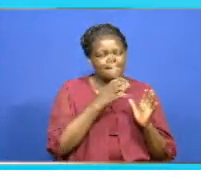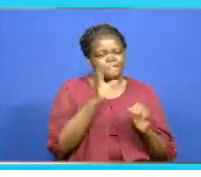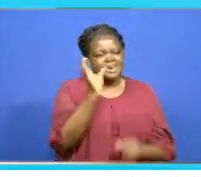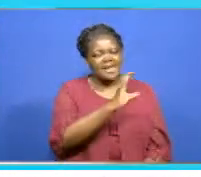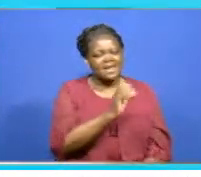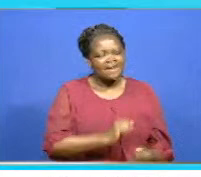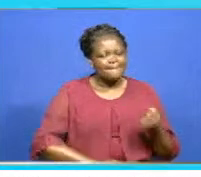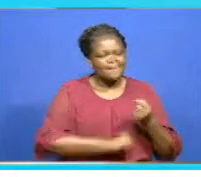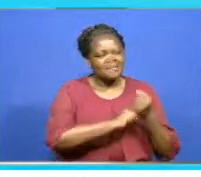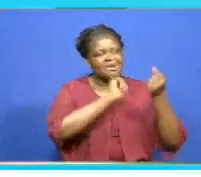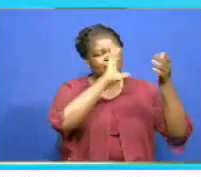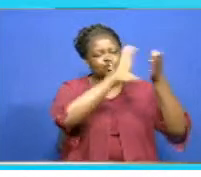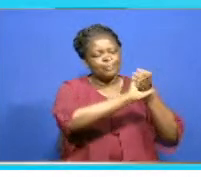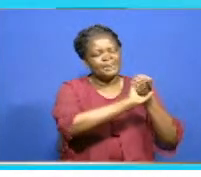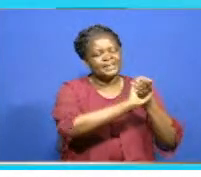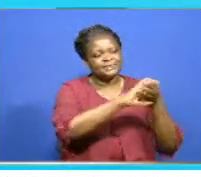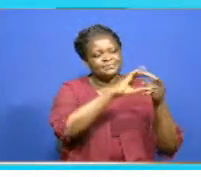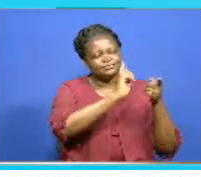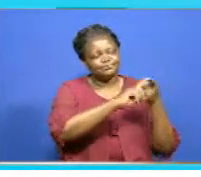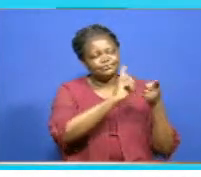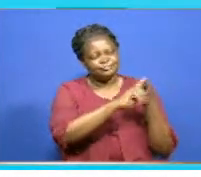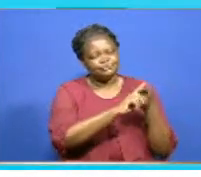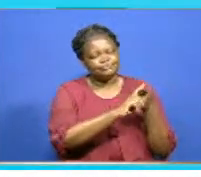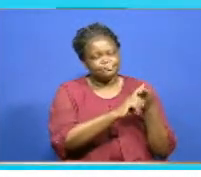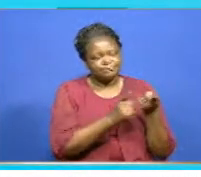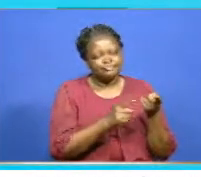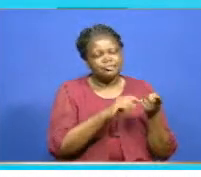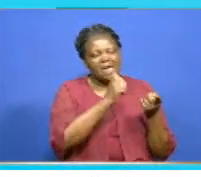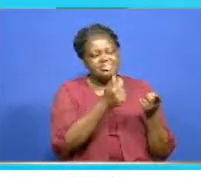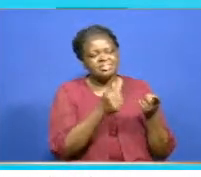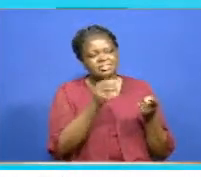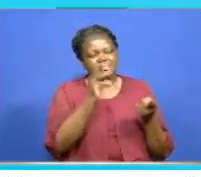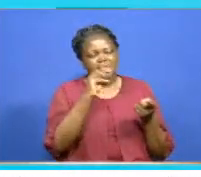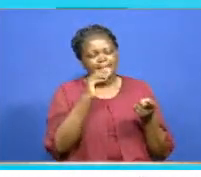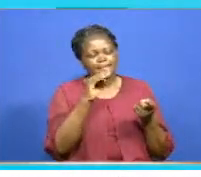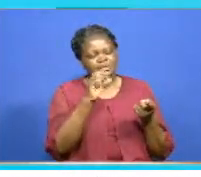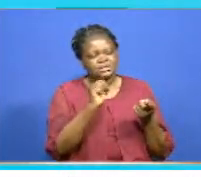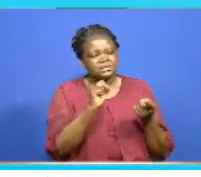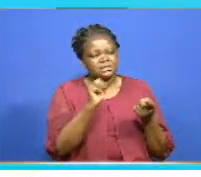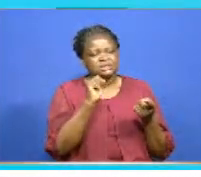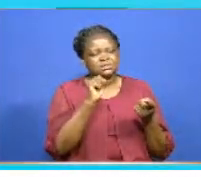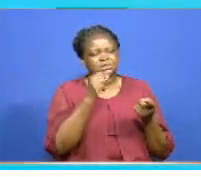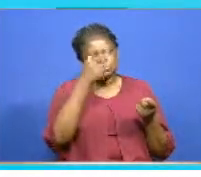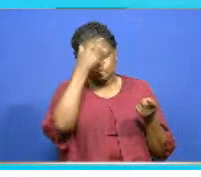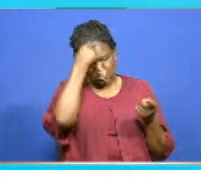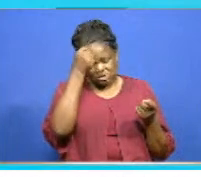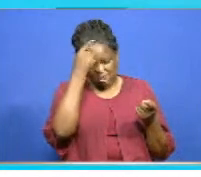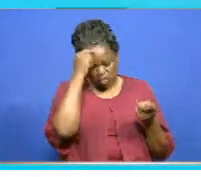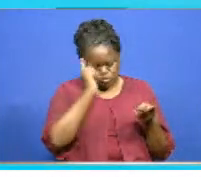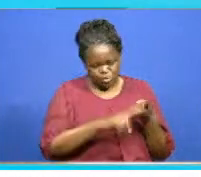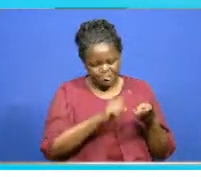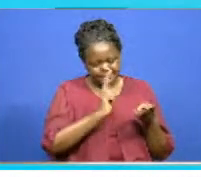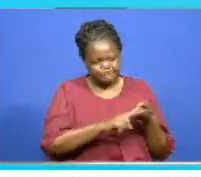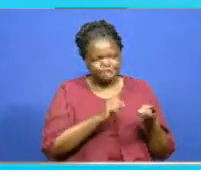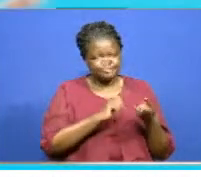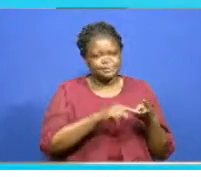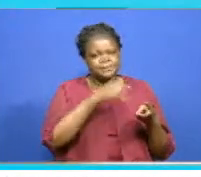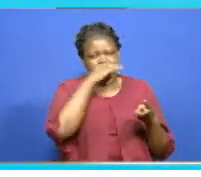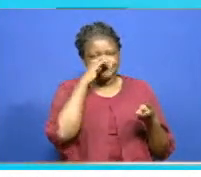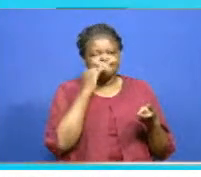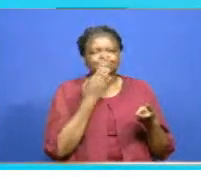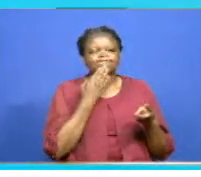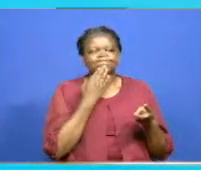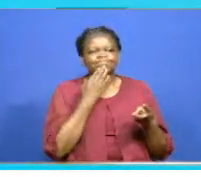the handshake. We are looking at Moses Masika, Wetangula. We are looking at Musalia Mudavadi. We have